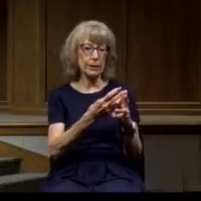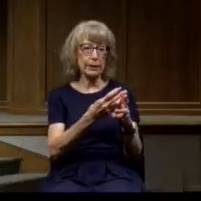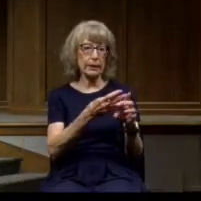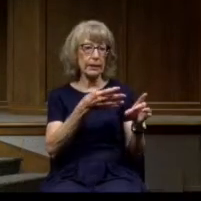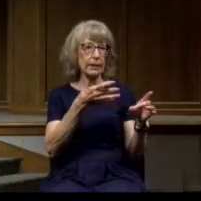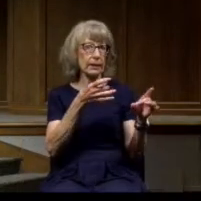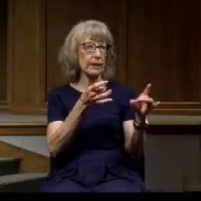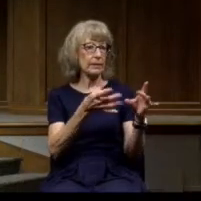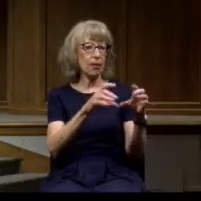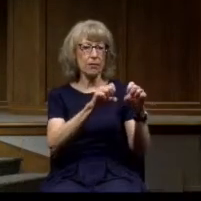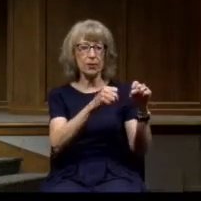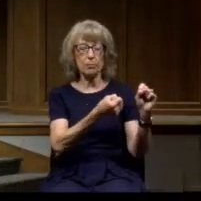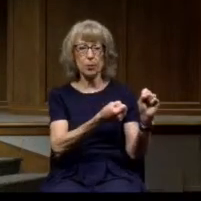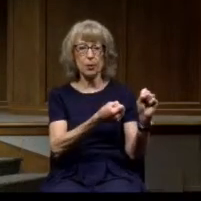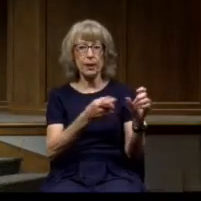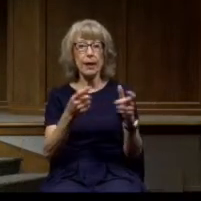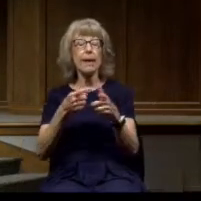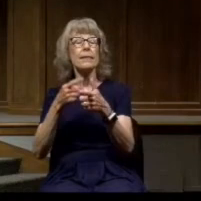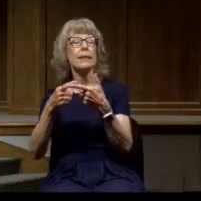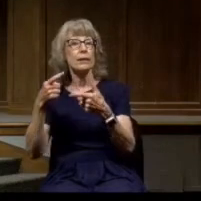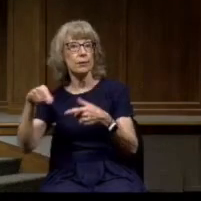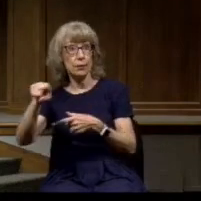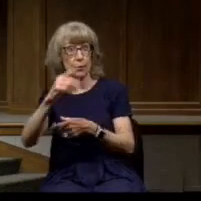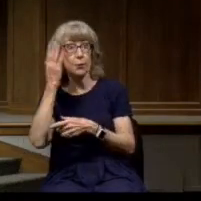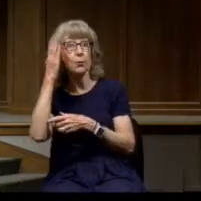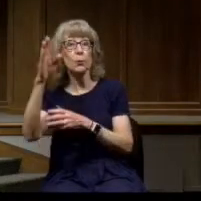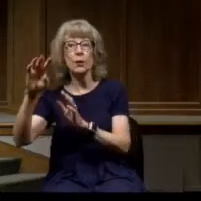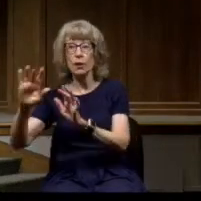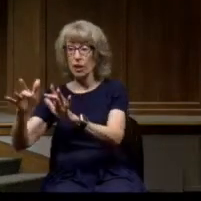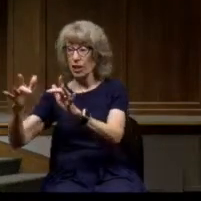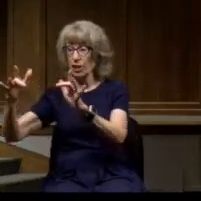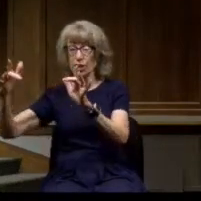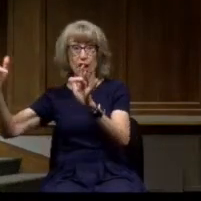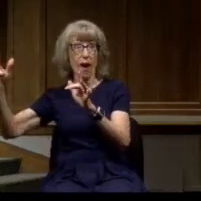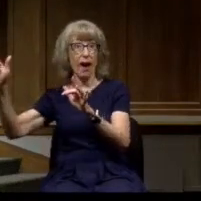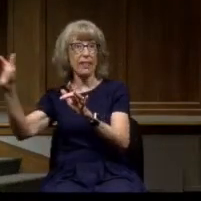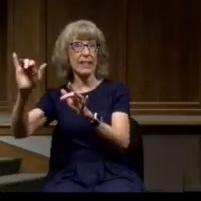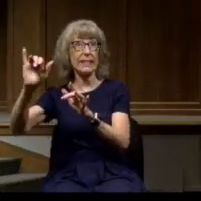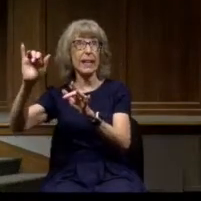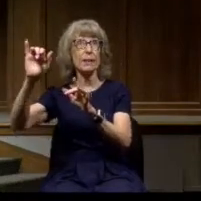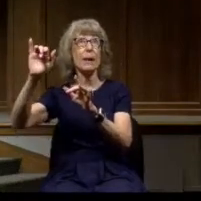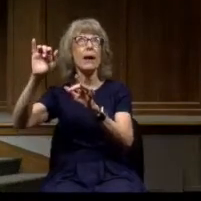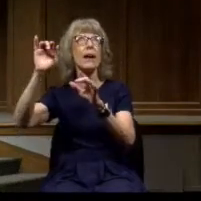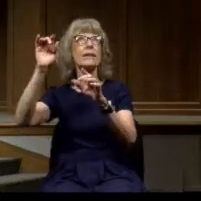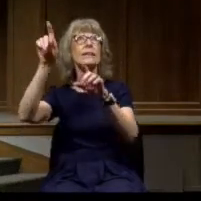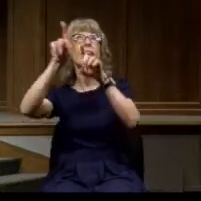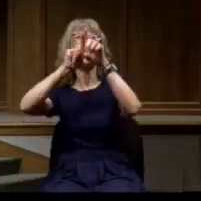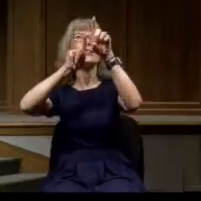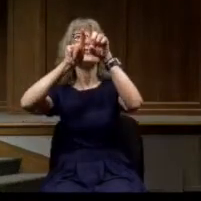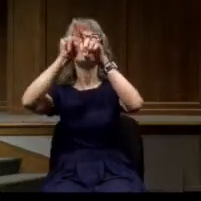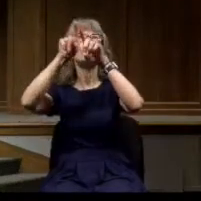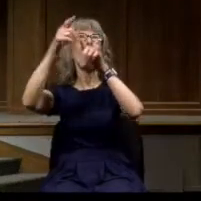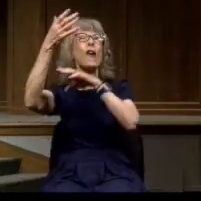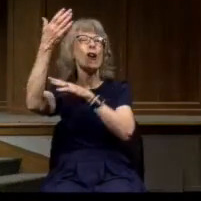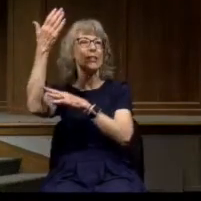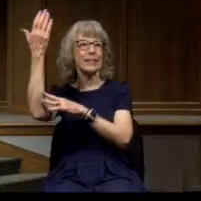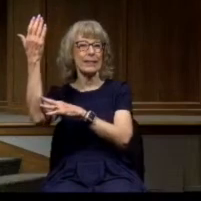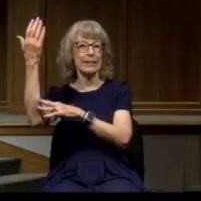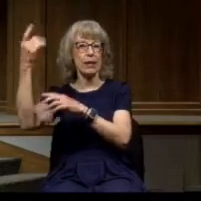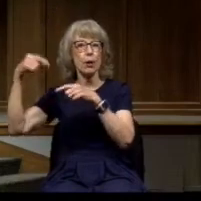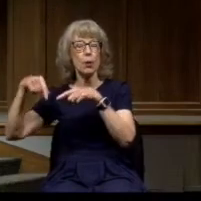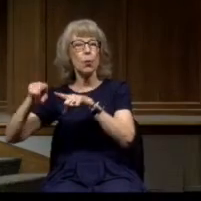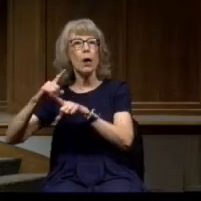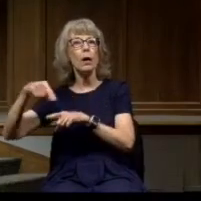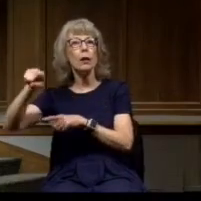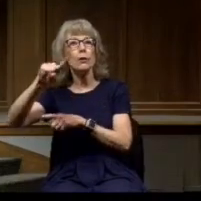in yellow with me. Then you will shine among them like stars in the sky as you hold